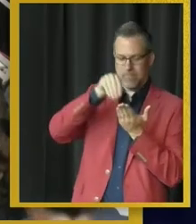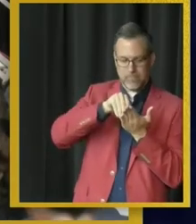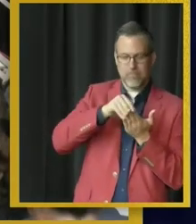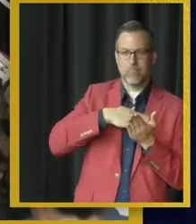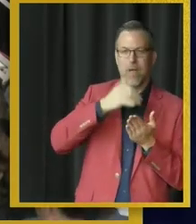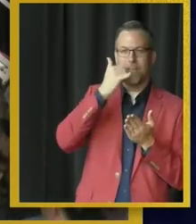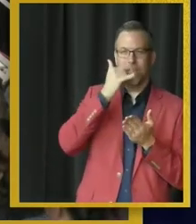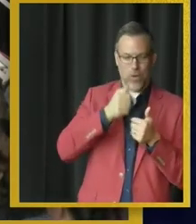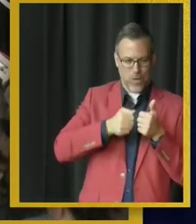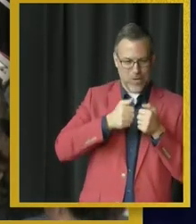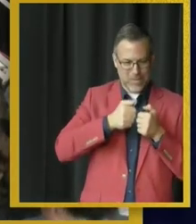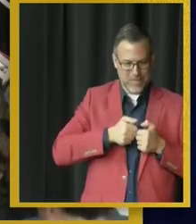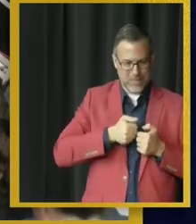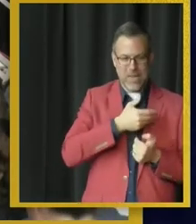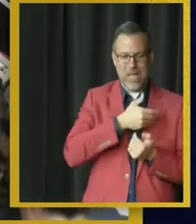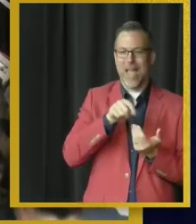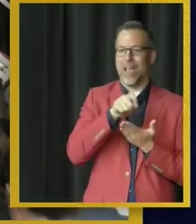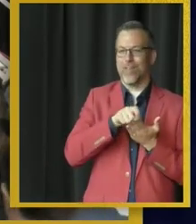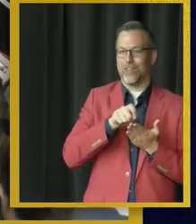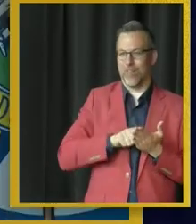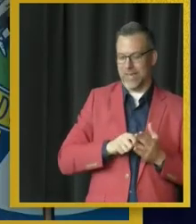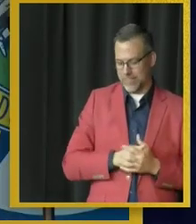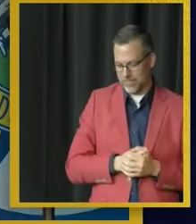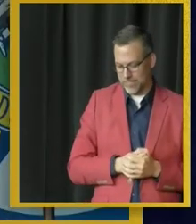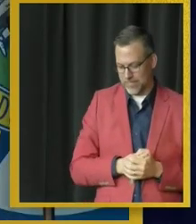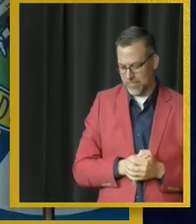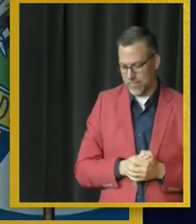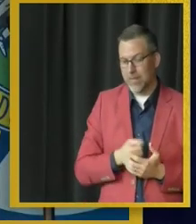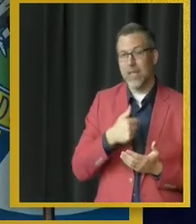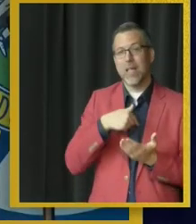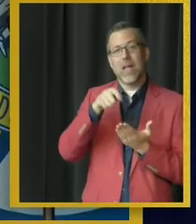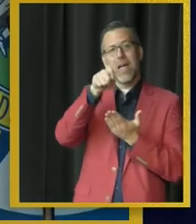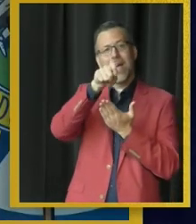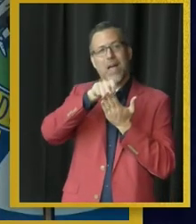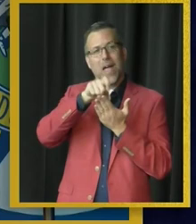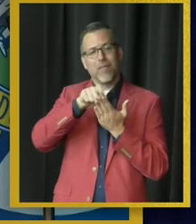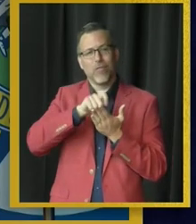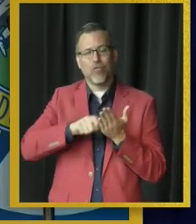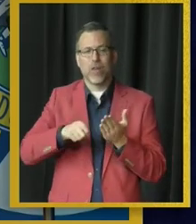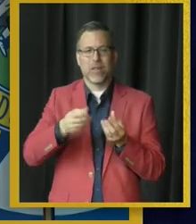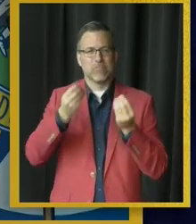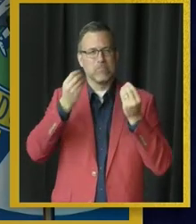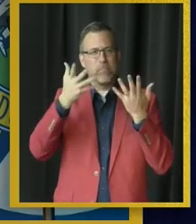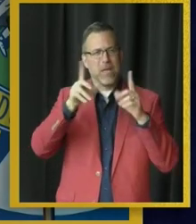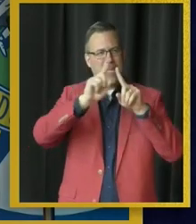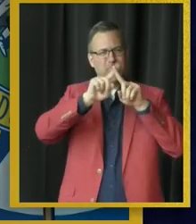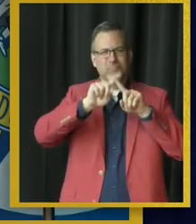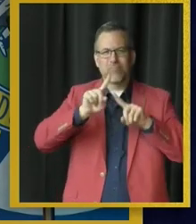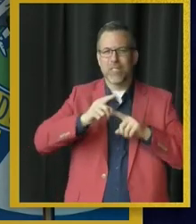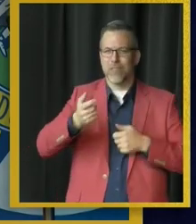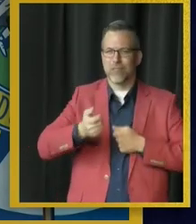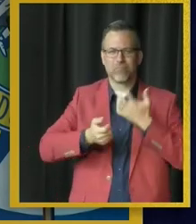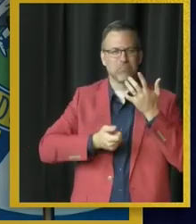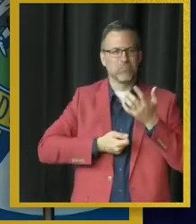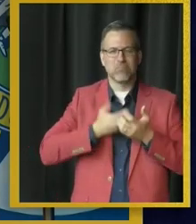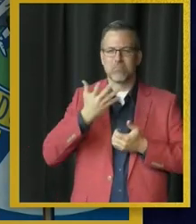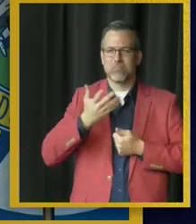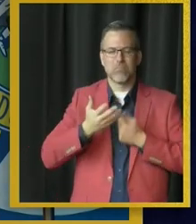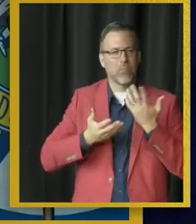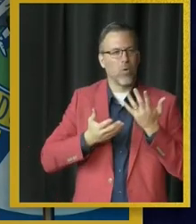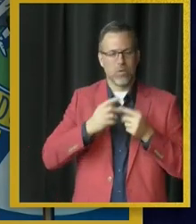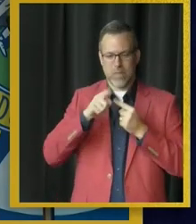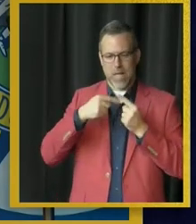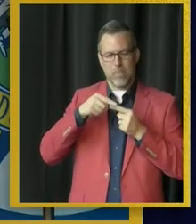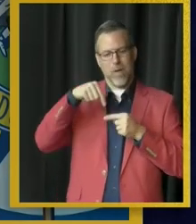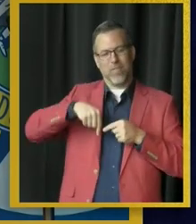screen, and write. I have written piece upon piece about this imaginary love of